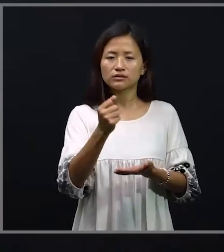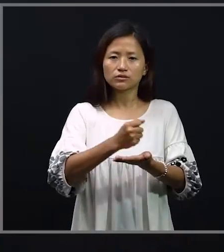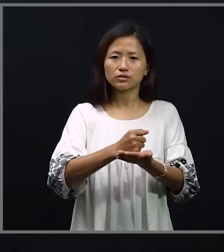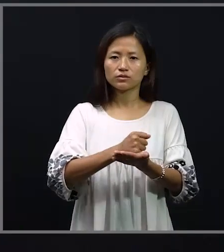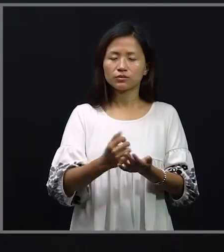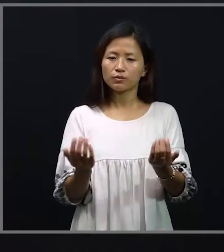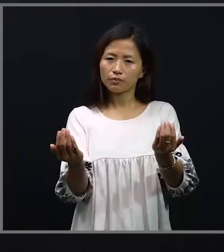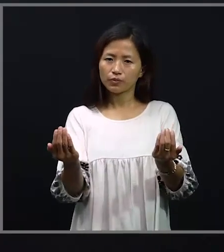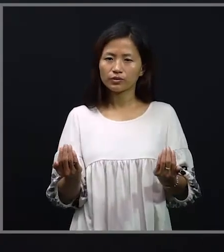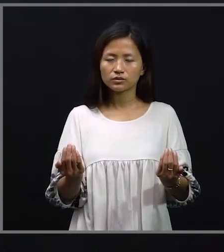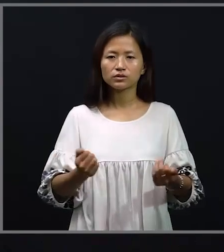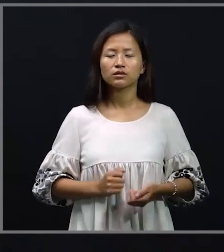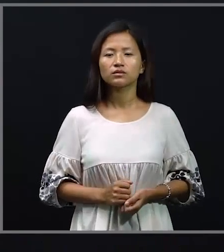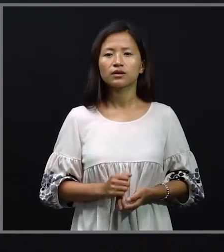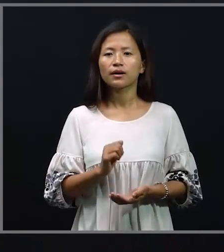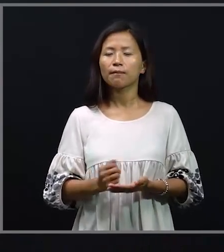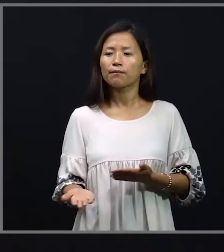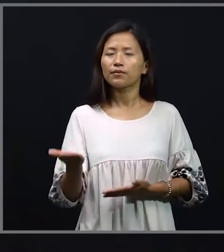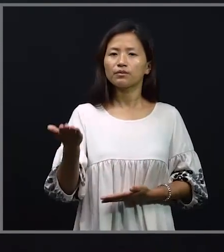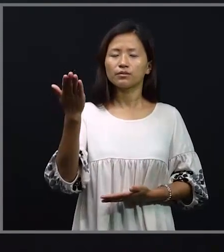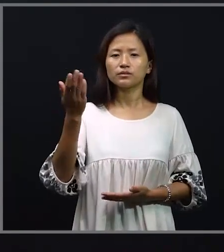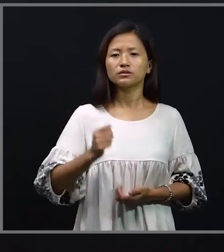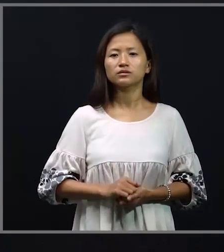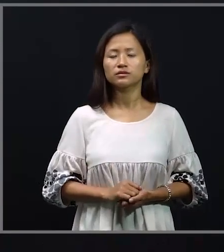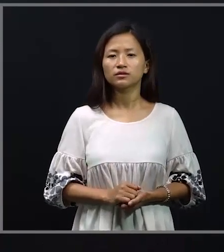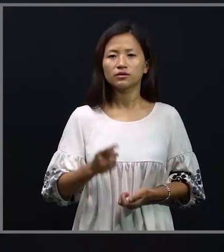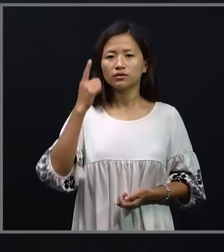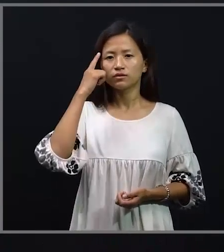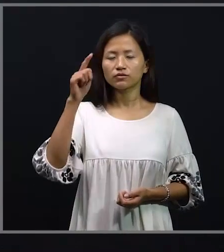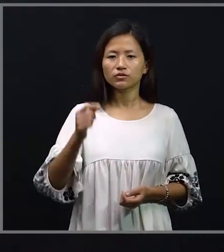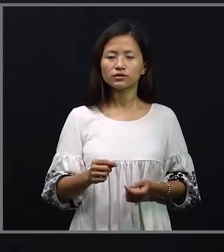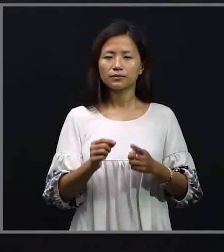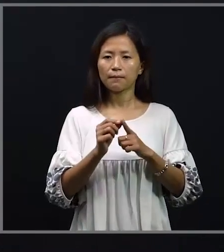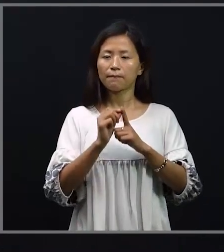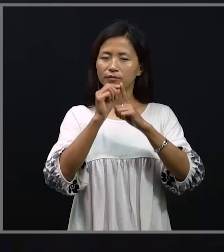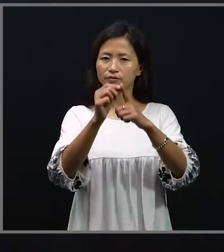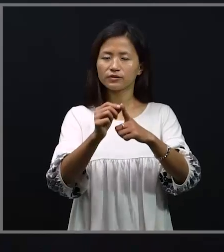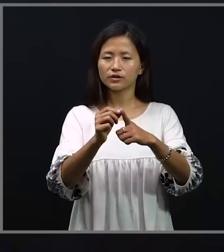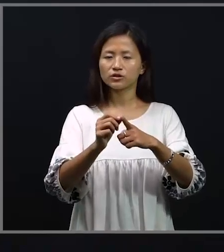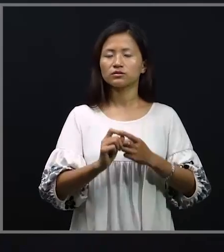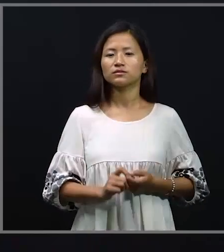to protect, okay, and promote only for the privileged class.